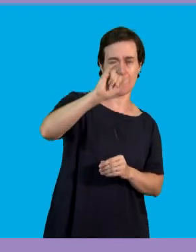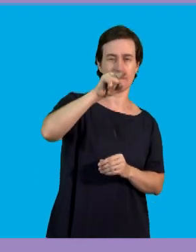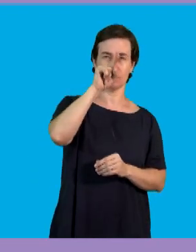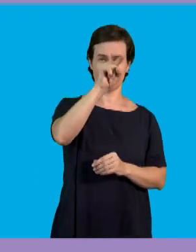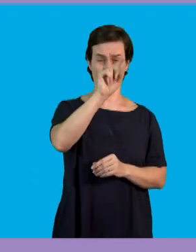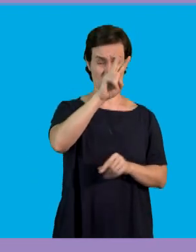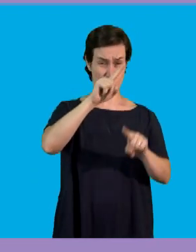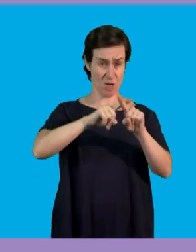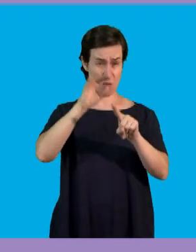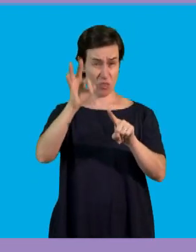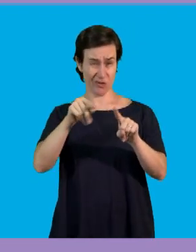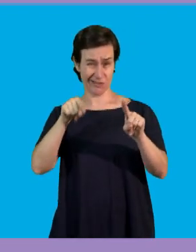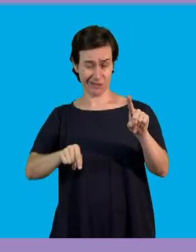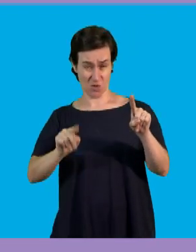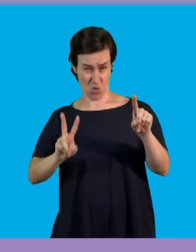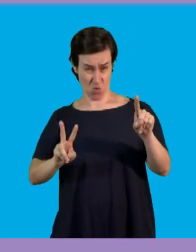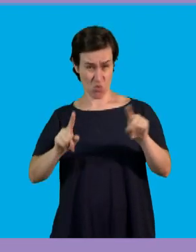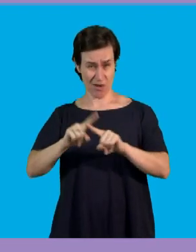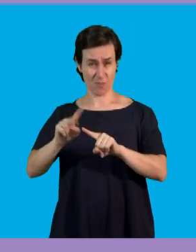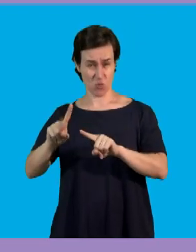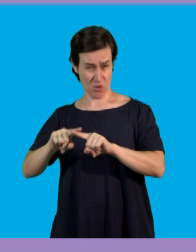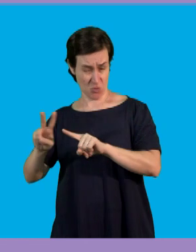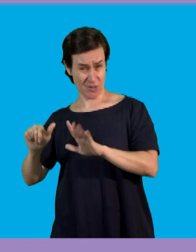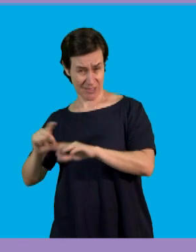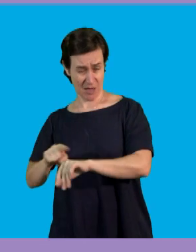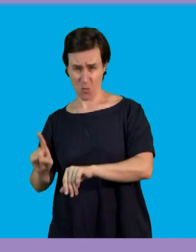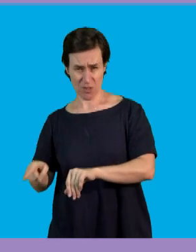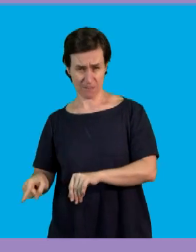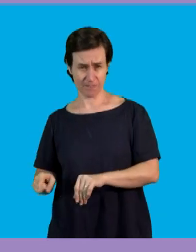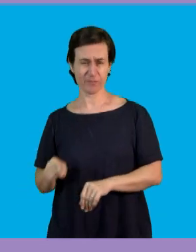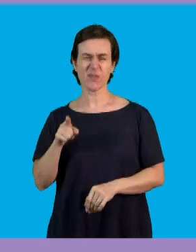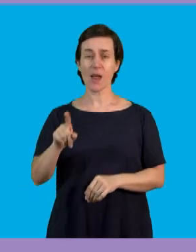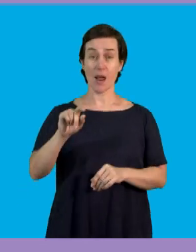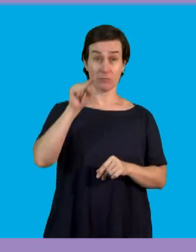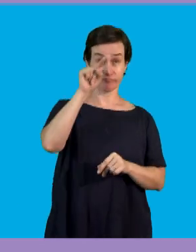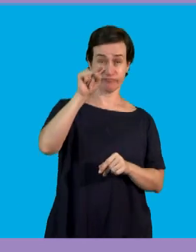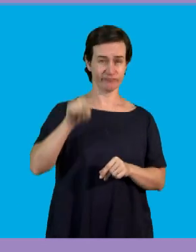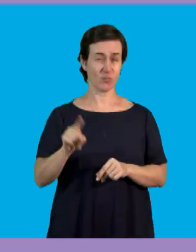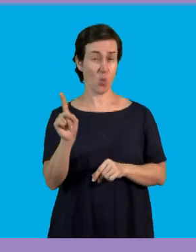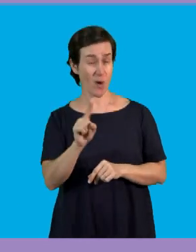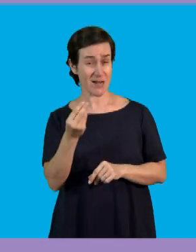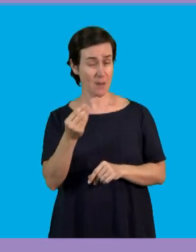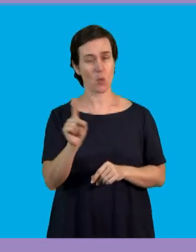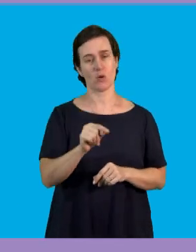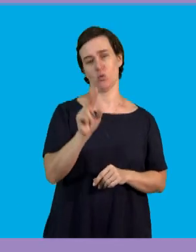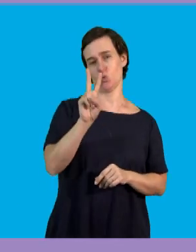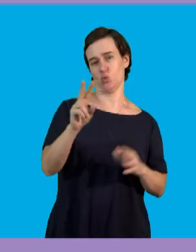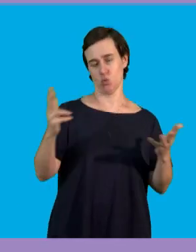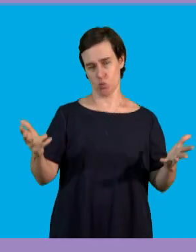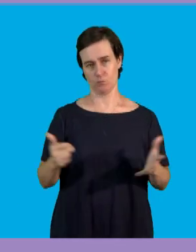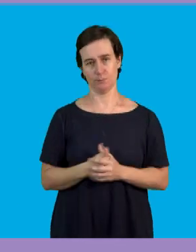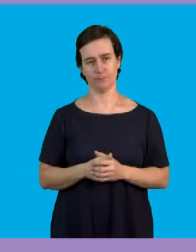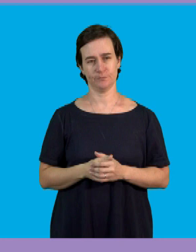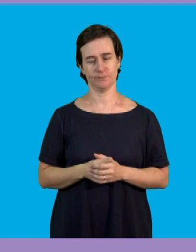set of numbers and this set of numbers, we can see that the only number that appears in both blocks is the